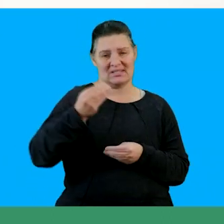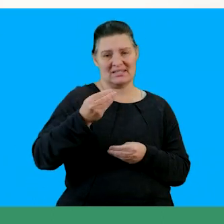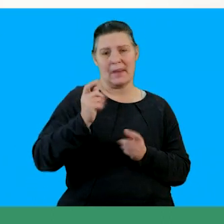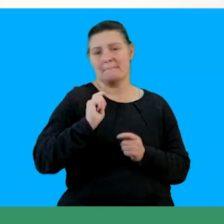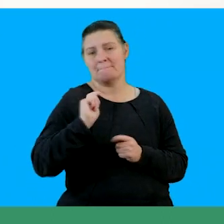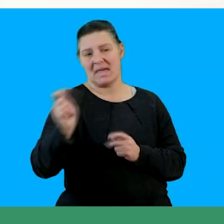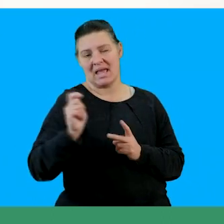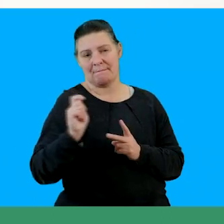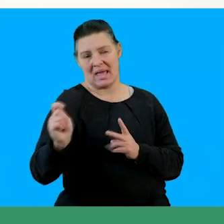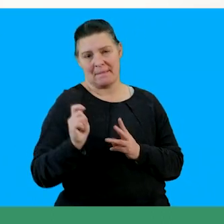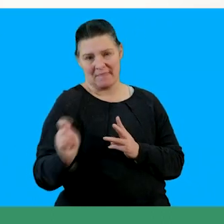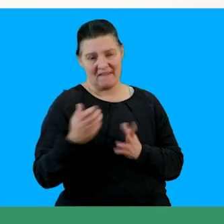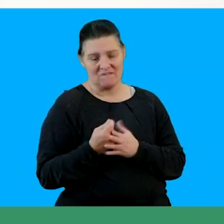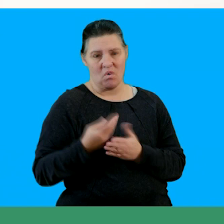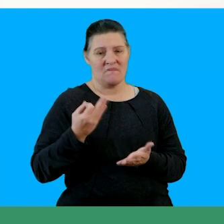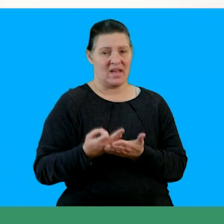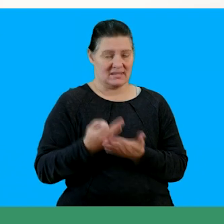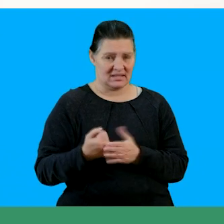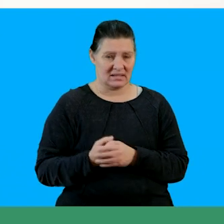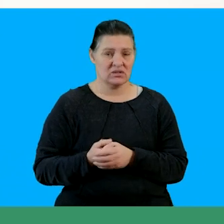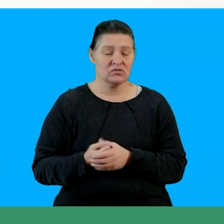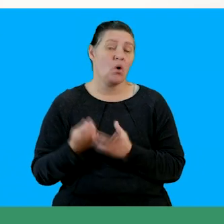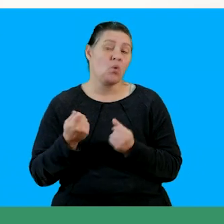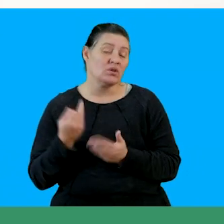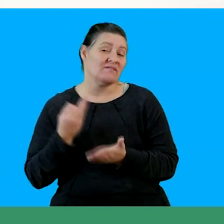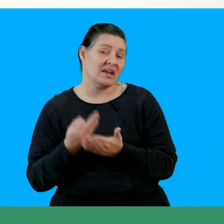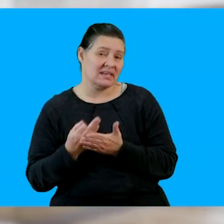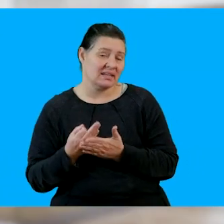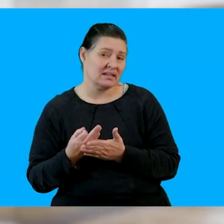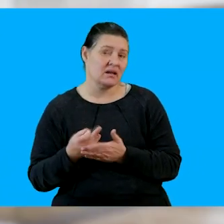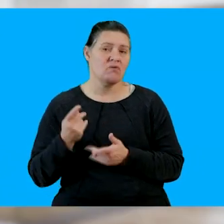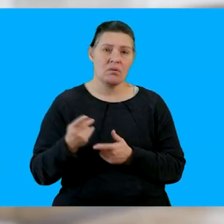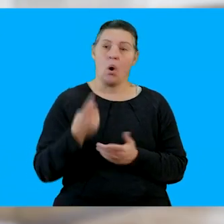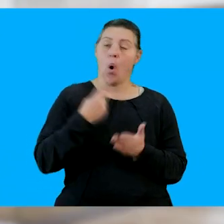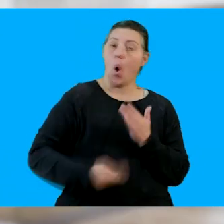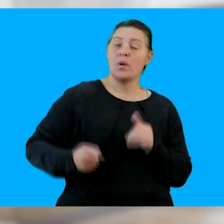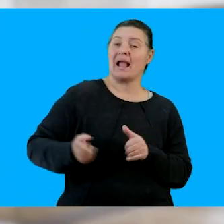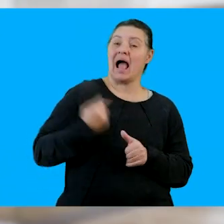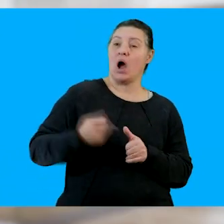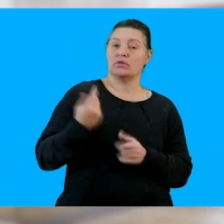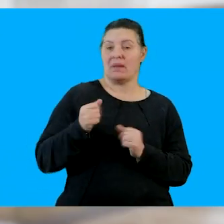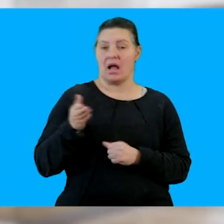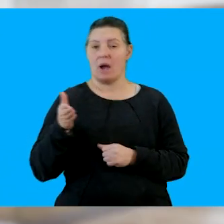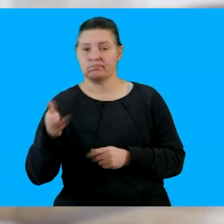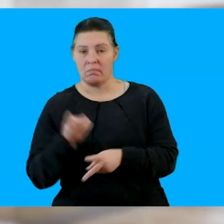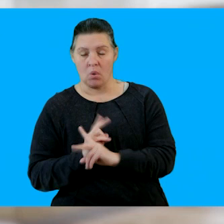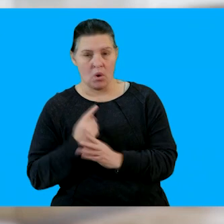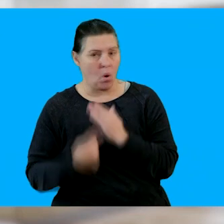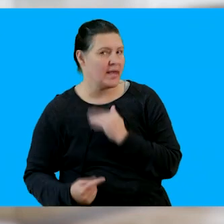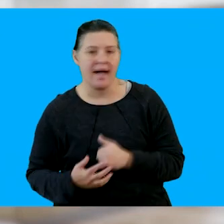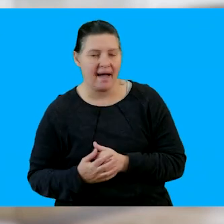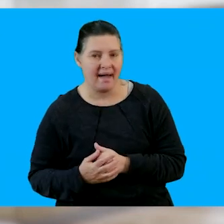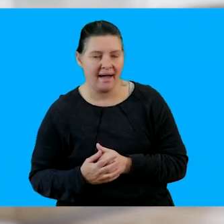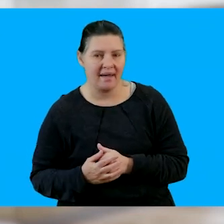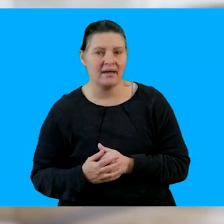must be paid for the funding. So obviously the cost of funding, you are not going to only count the money that have been borrowed